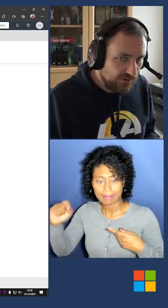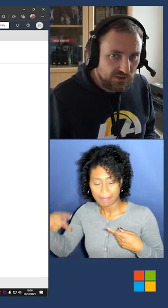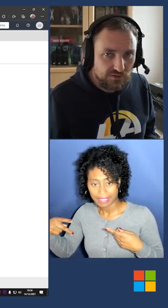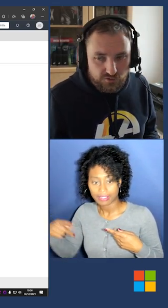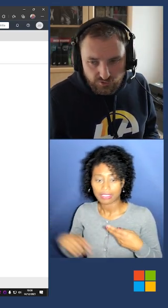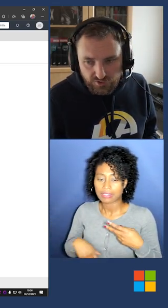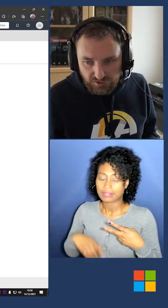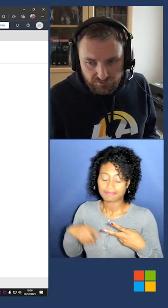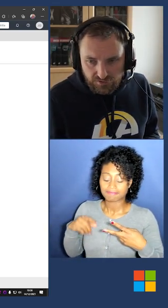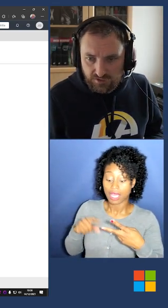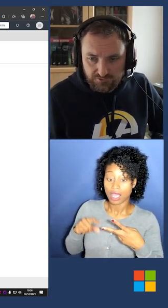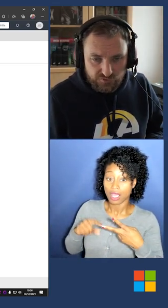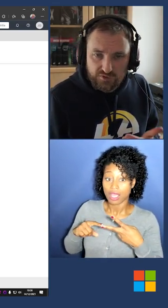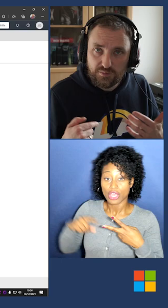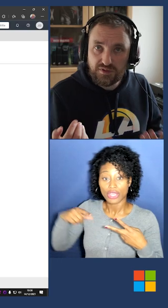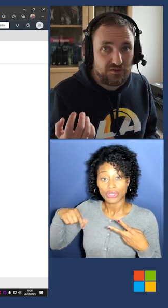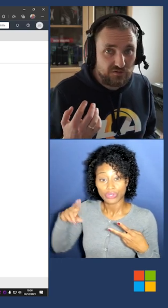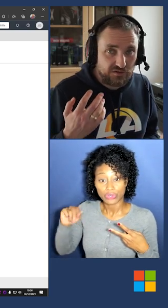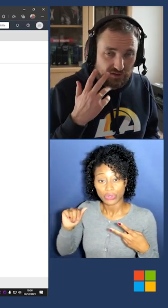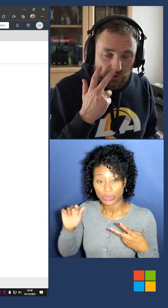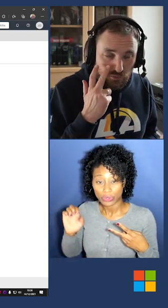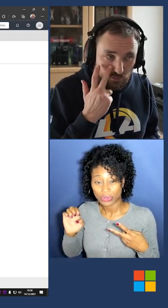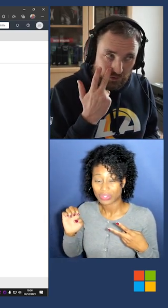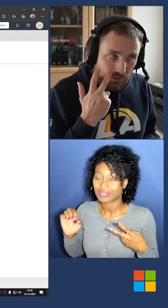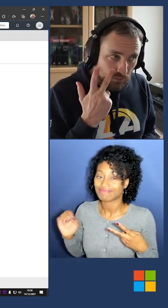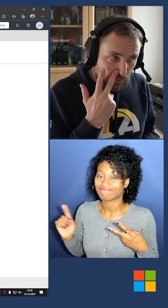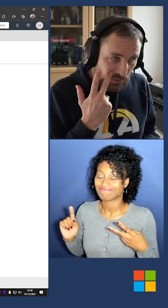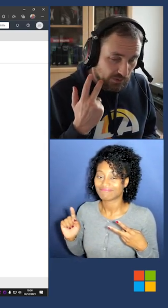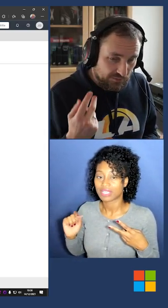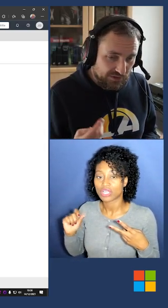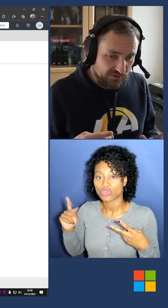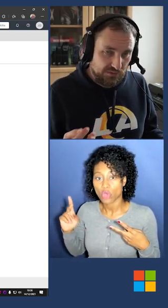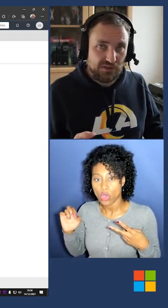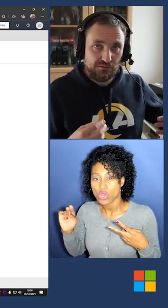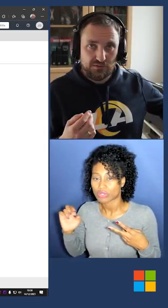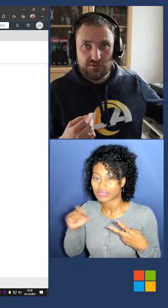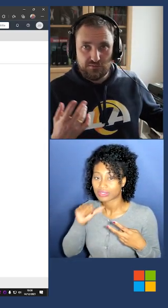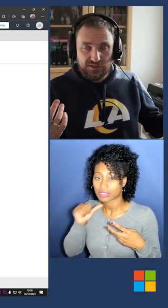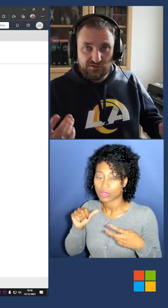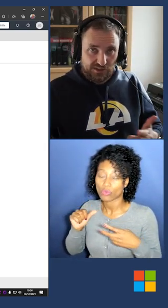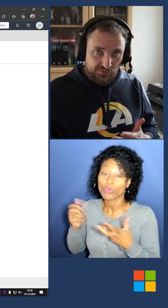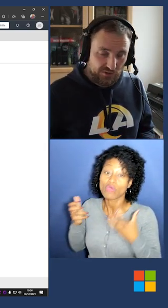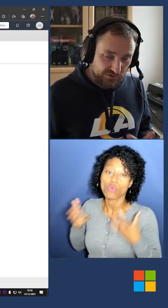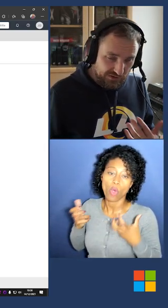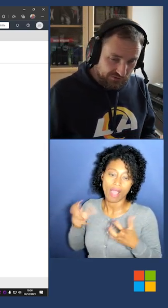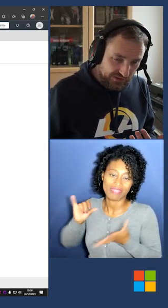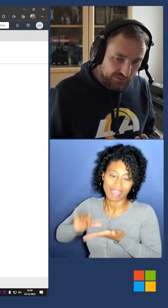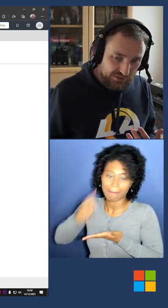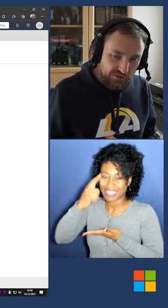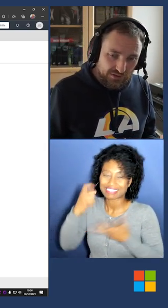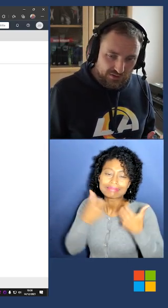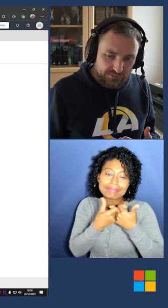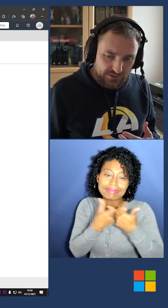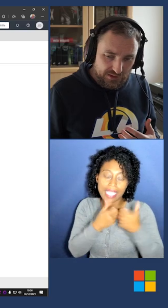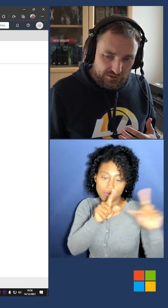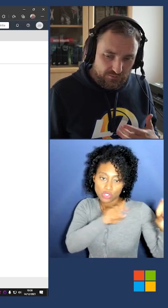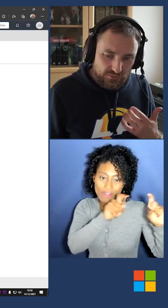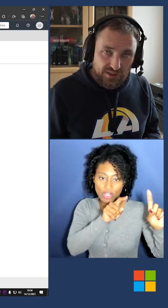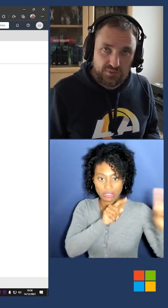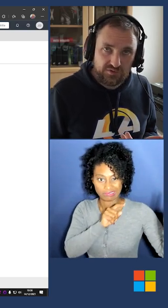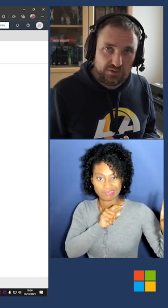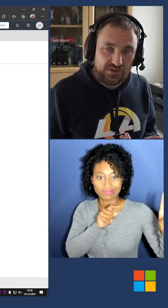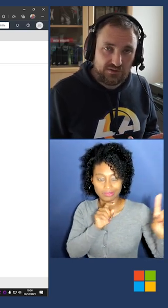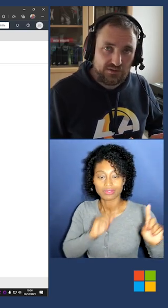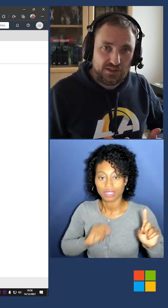asynchronous, you don't get a response, but this is exactly what we want, because we don't, as the game server, I don't care about